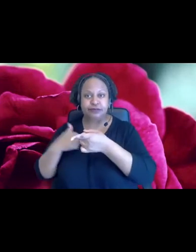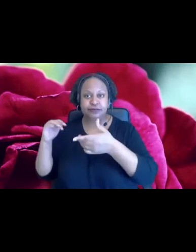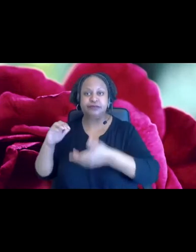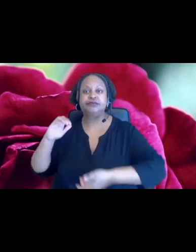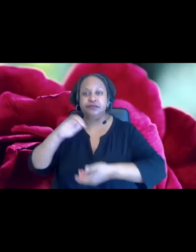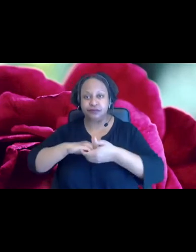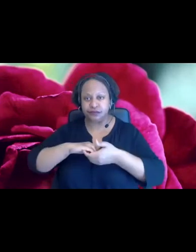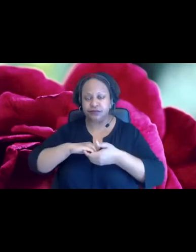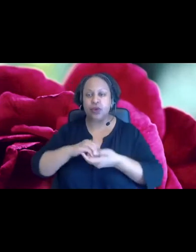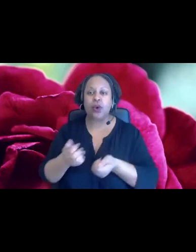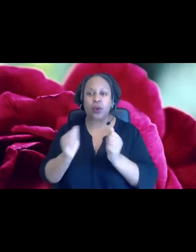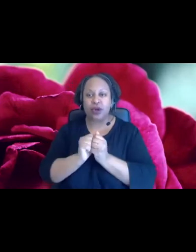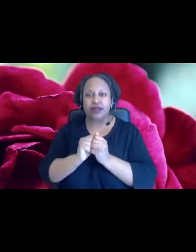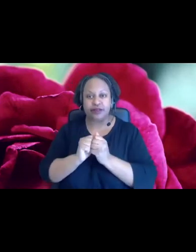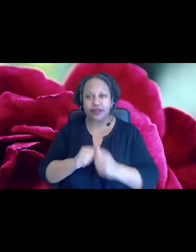with